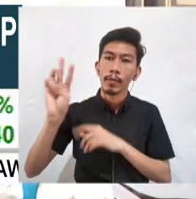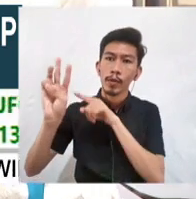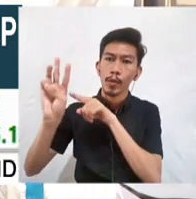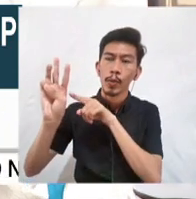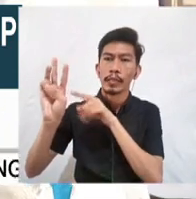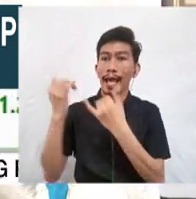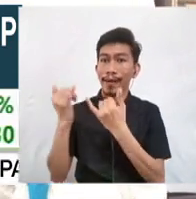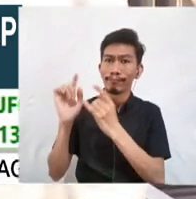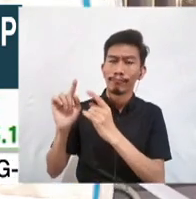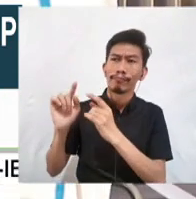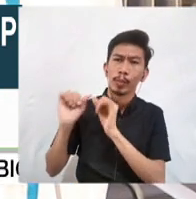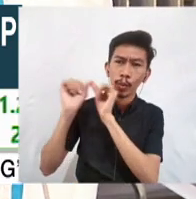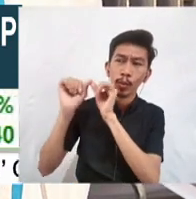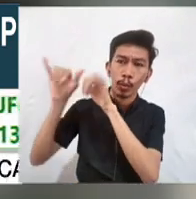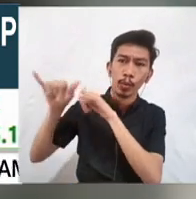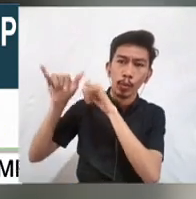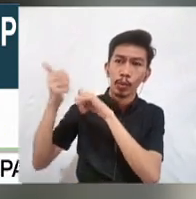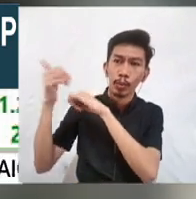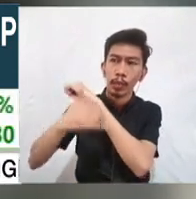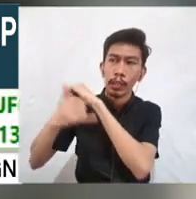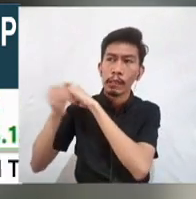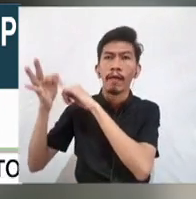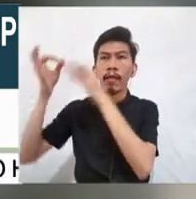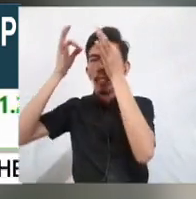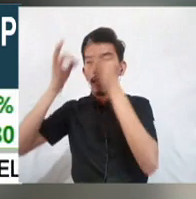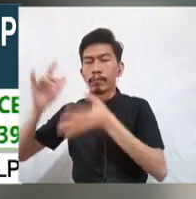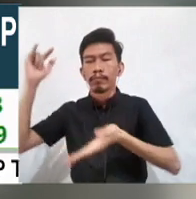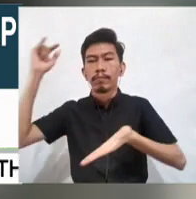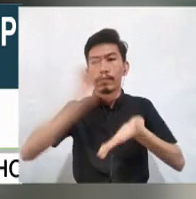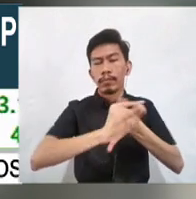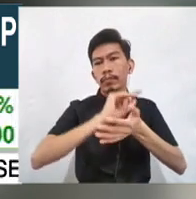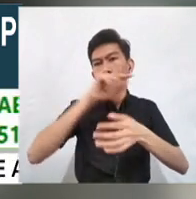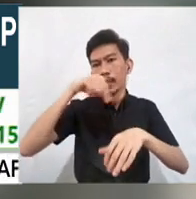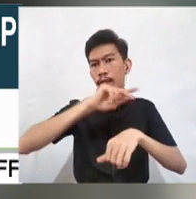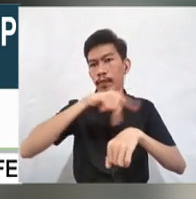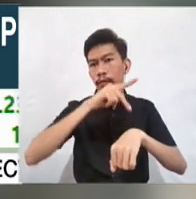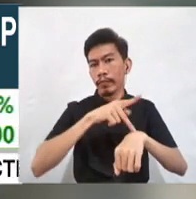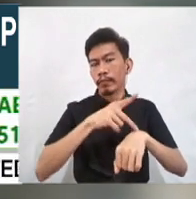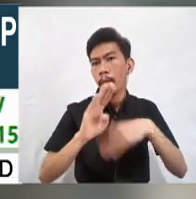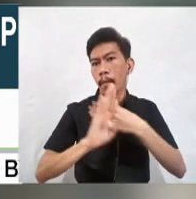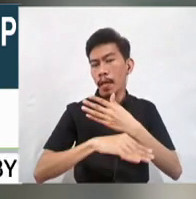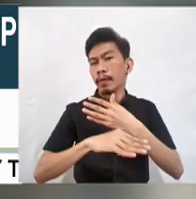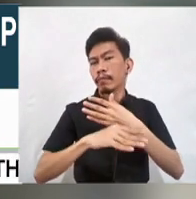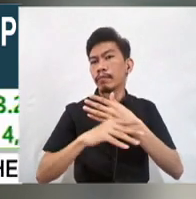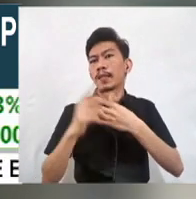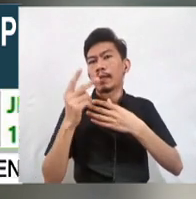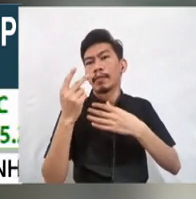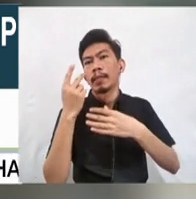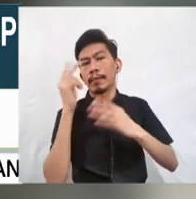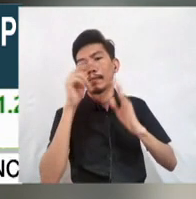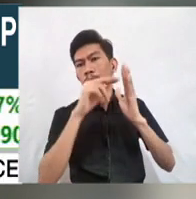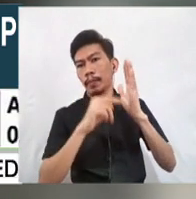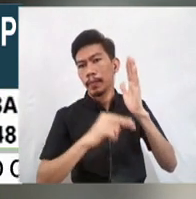no, once they decide to come back home, they can simply look at the job fair, the dollar